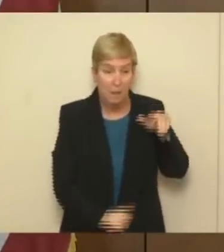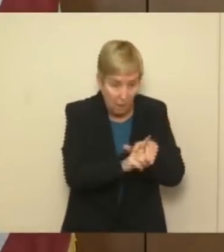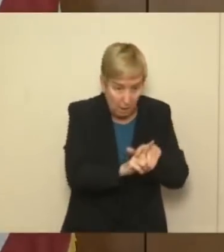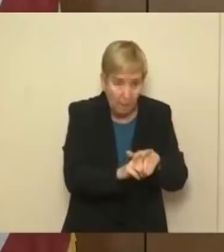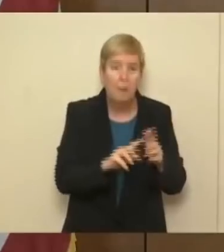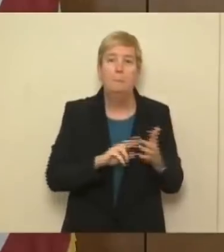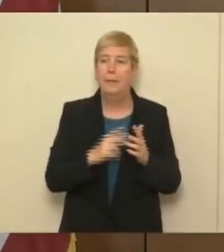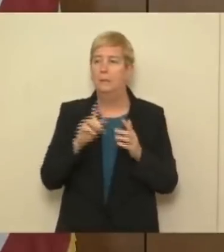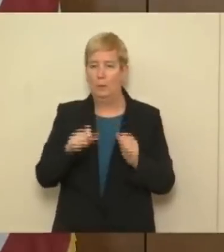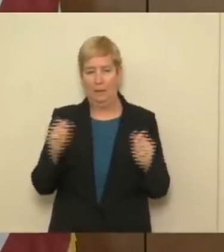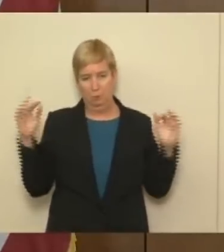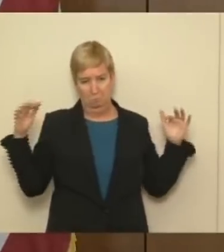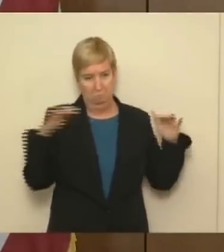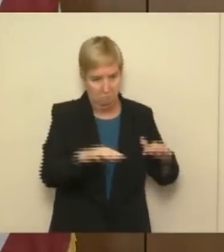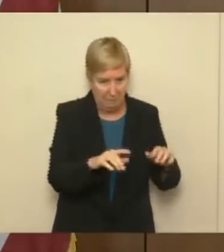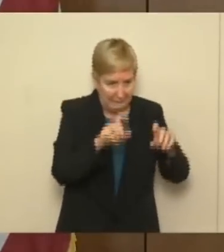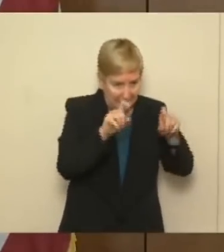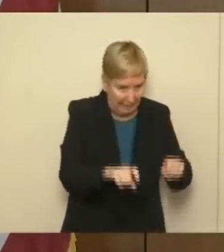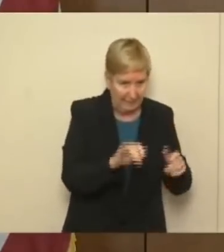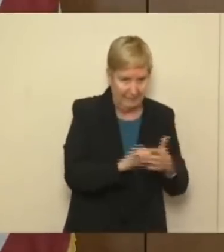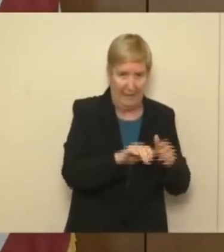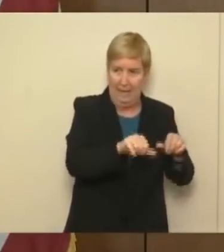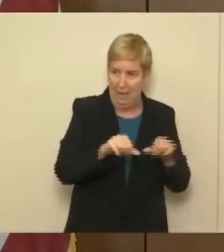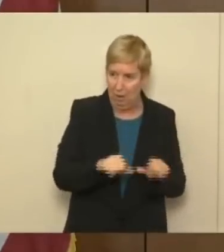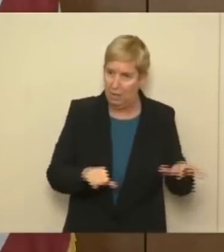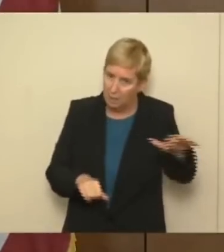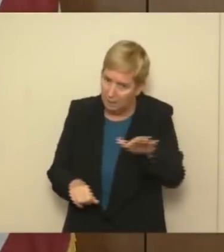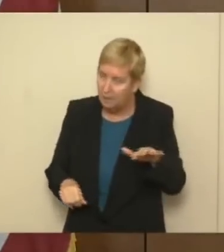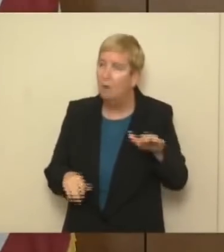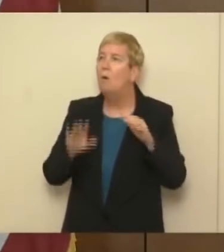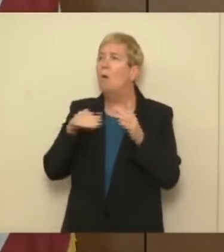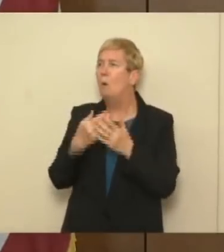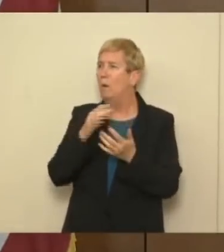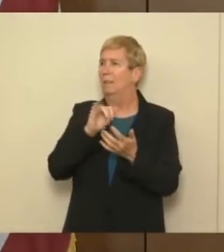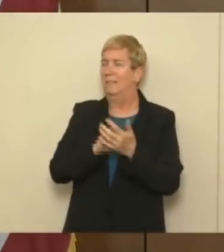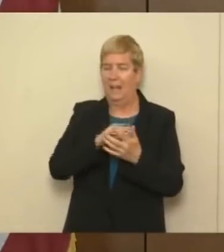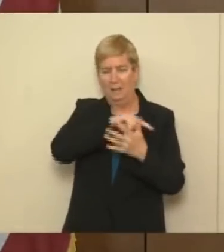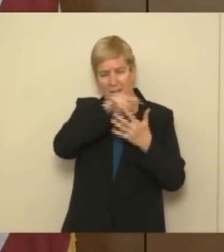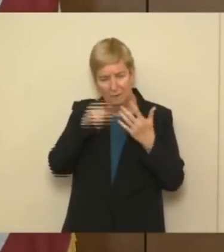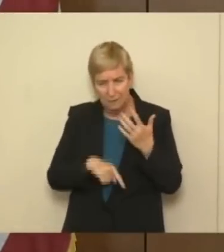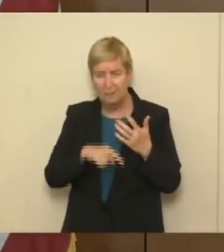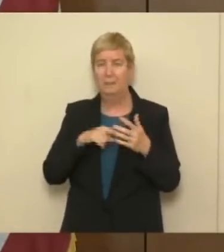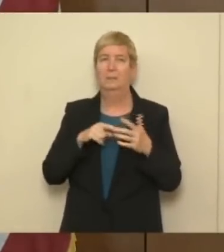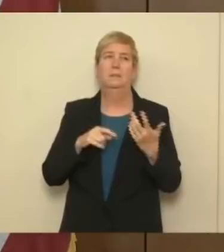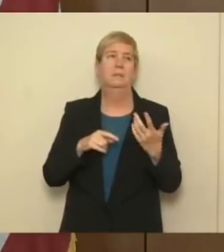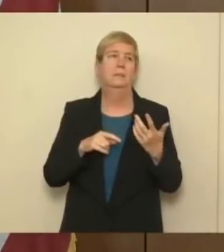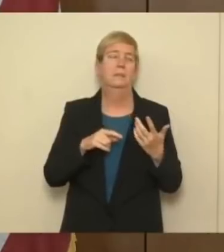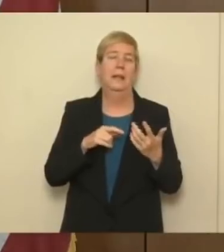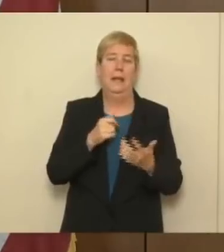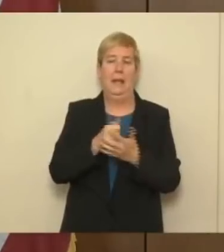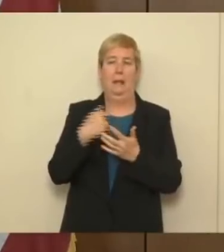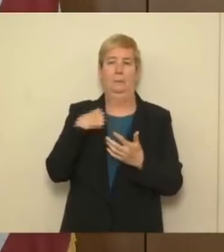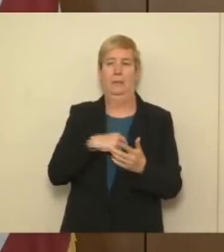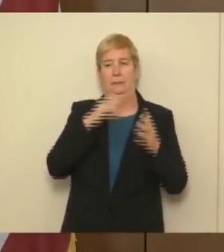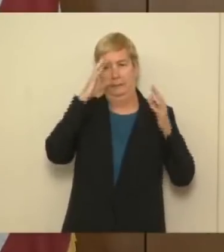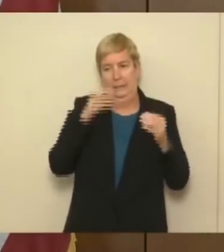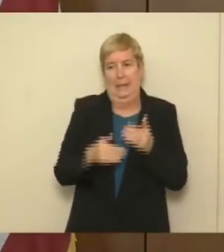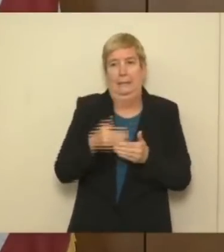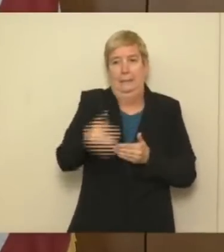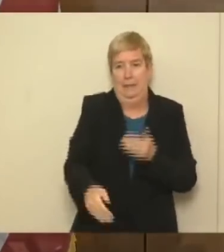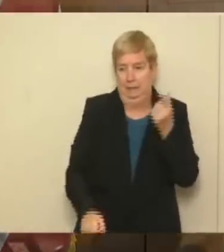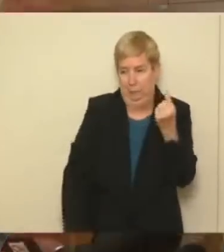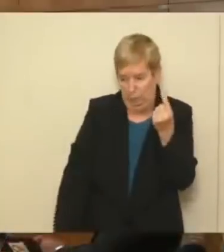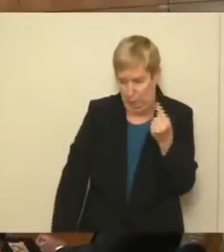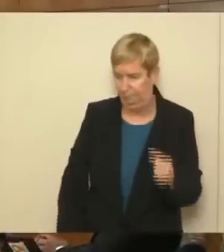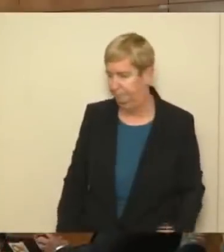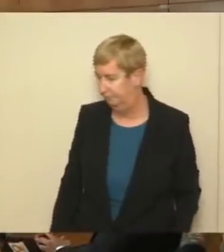area as completely as possible. All of those efforts are critical in making next steps of decisions.